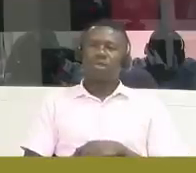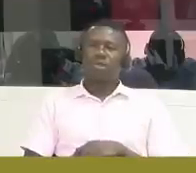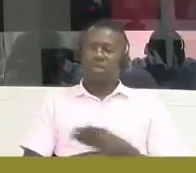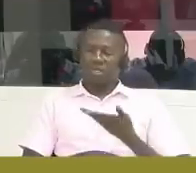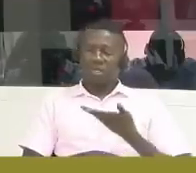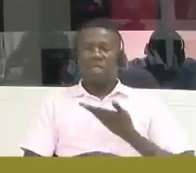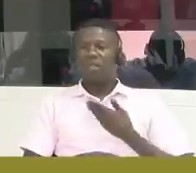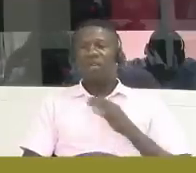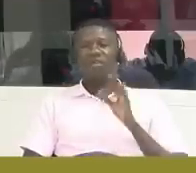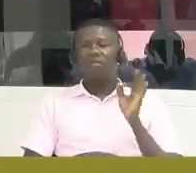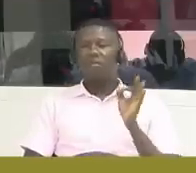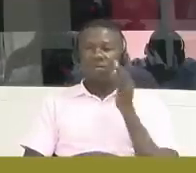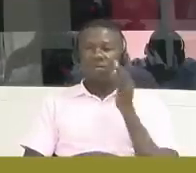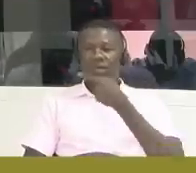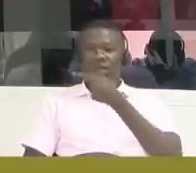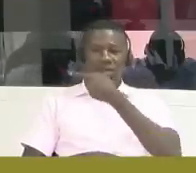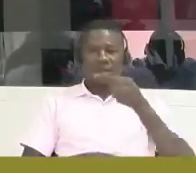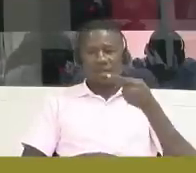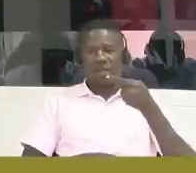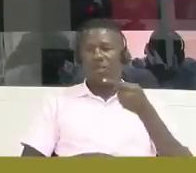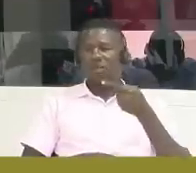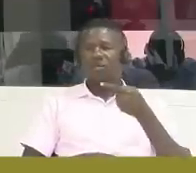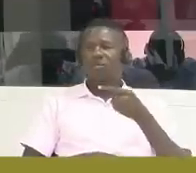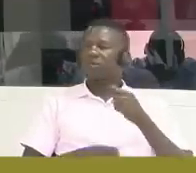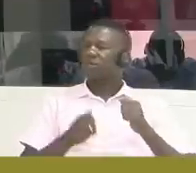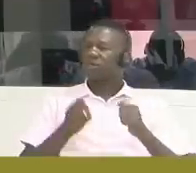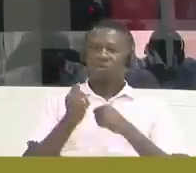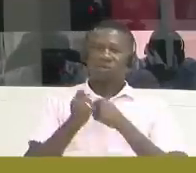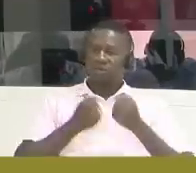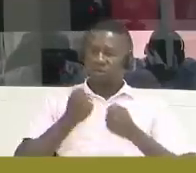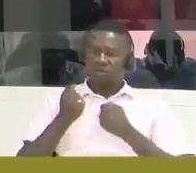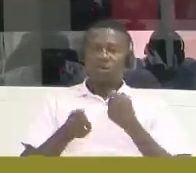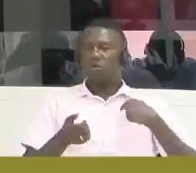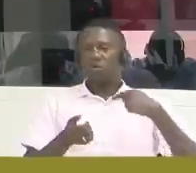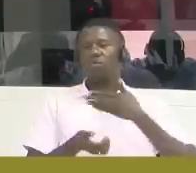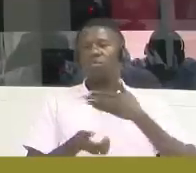me because it was not easy.